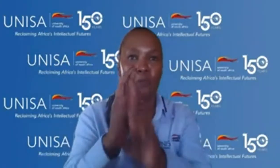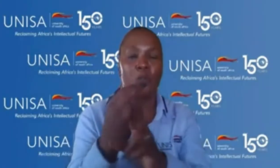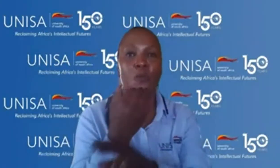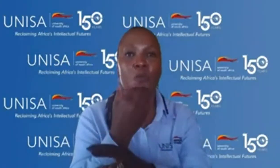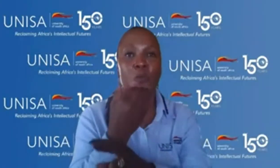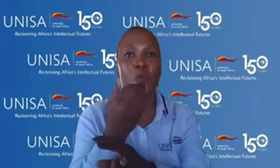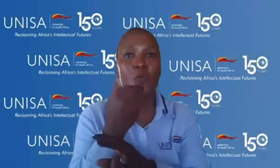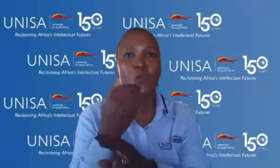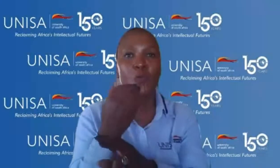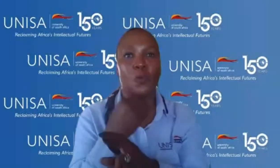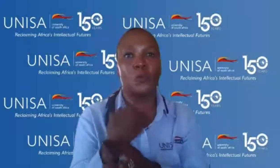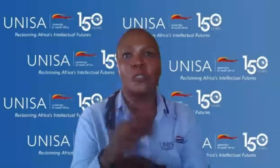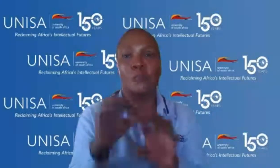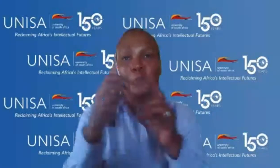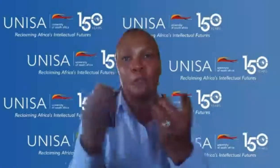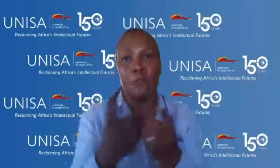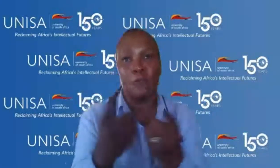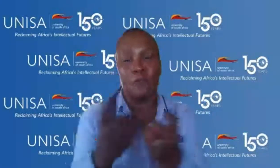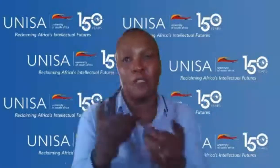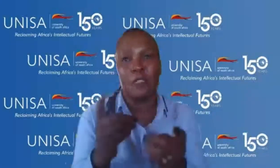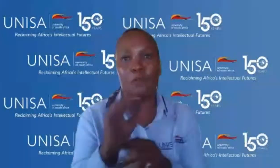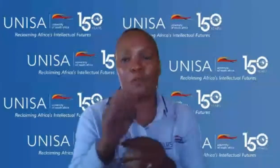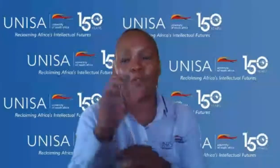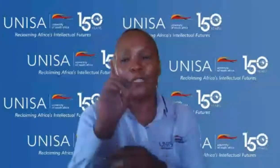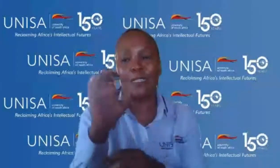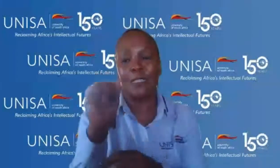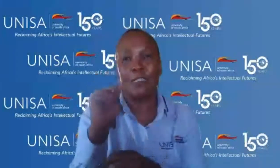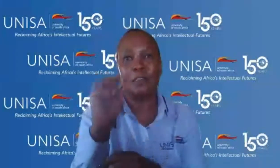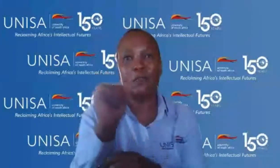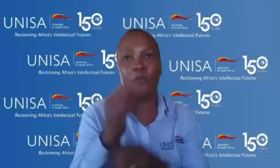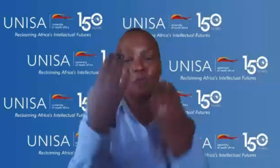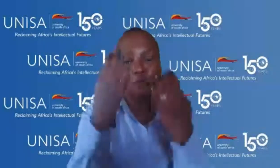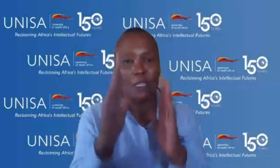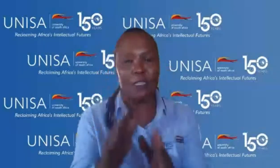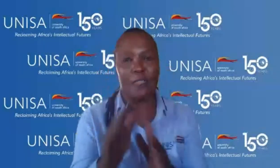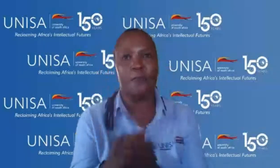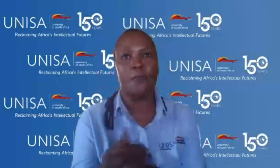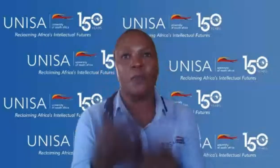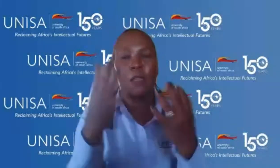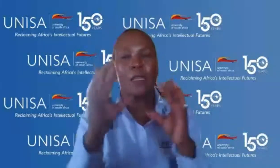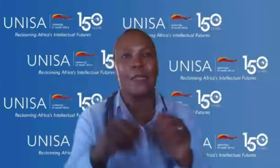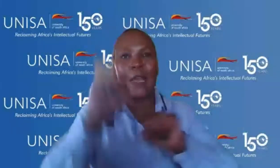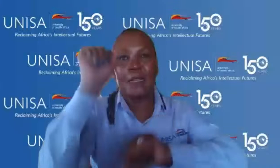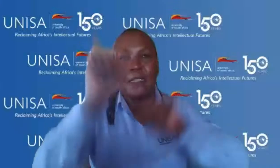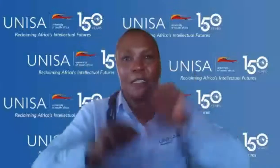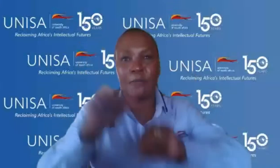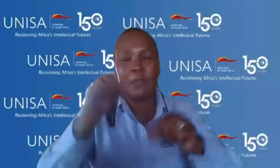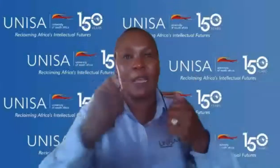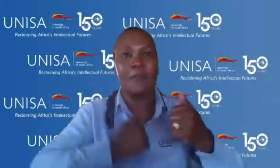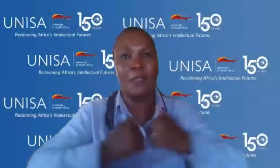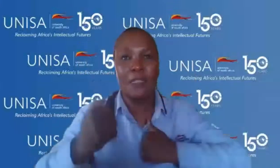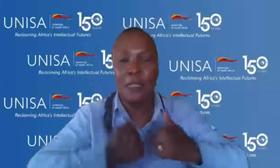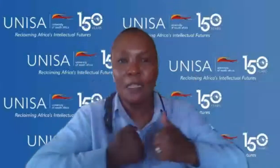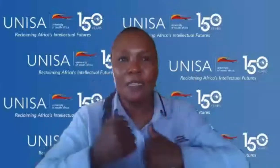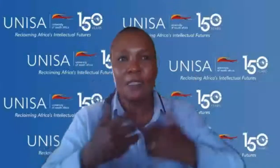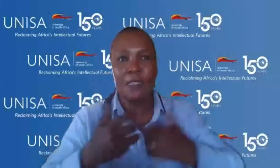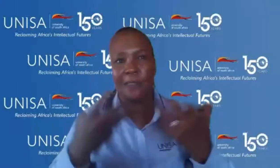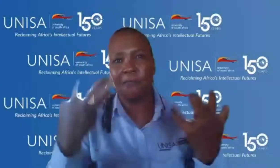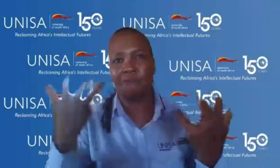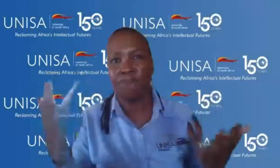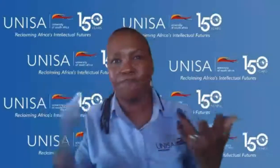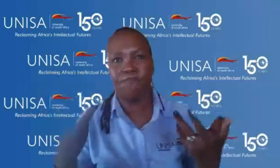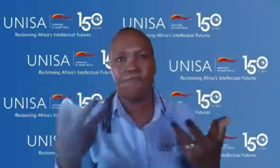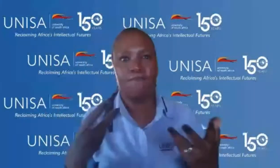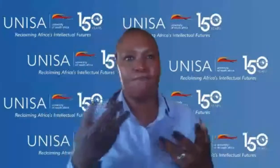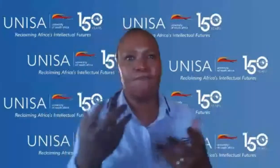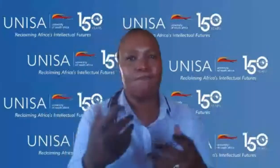is registration, there is student assessment administration, there is records management,